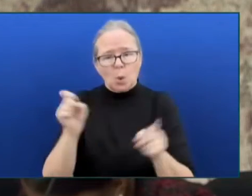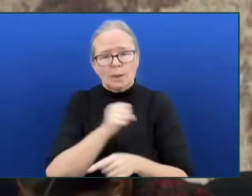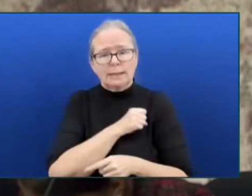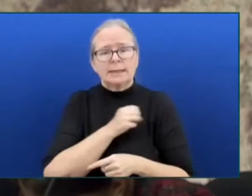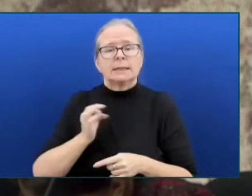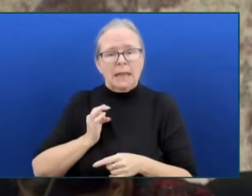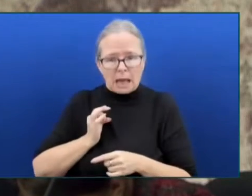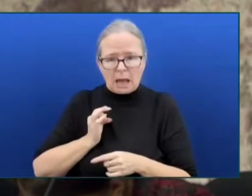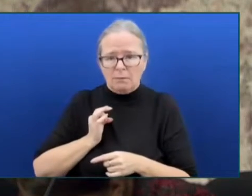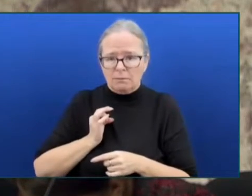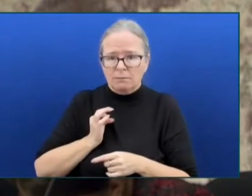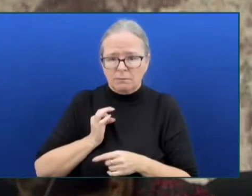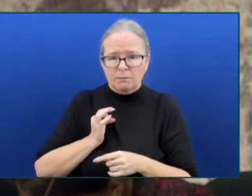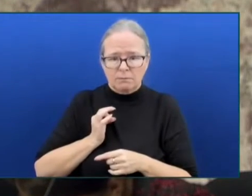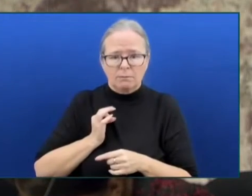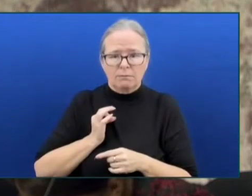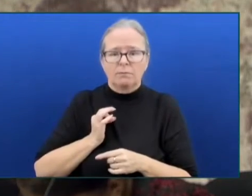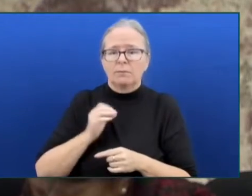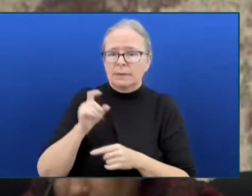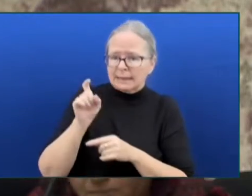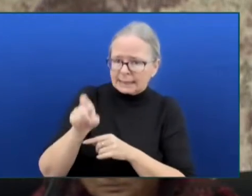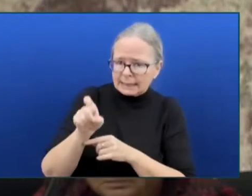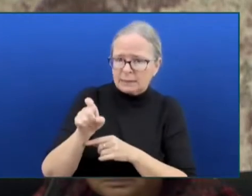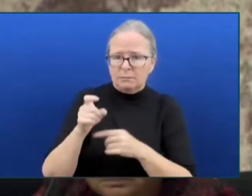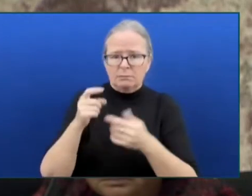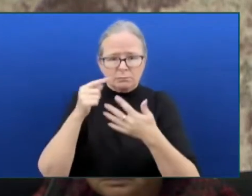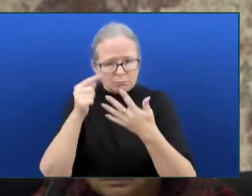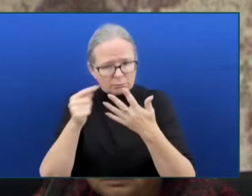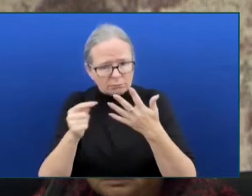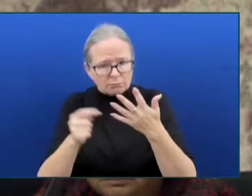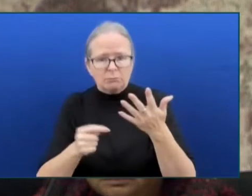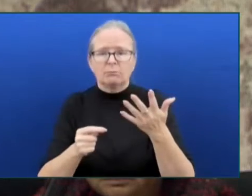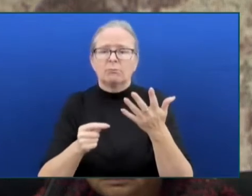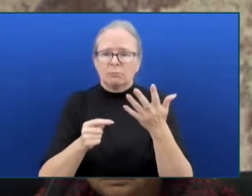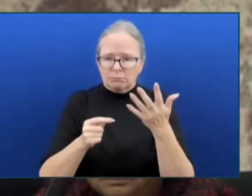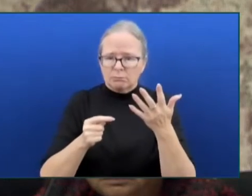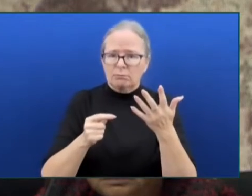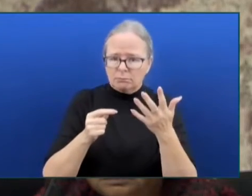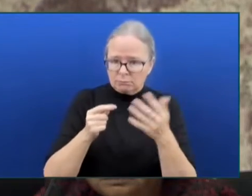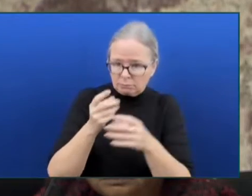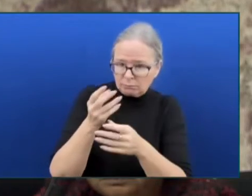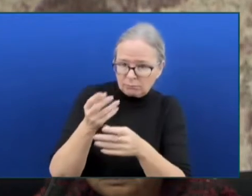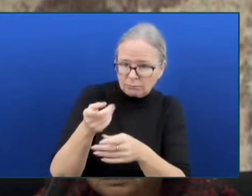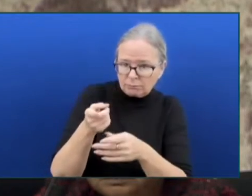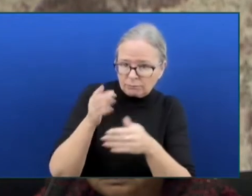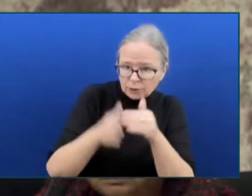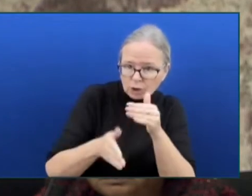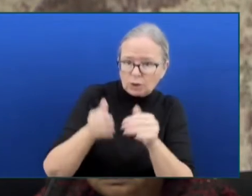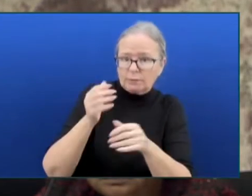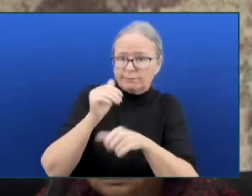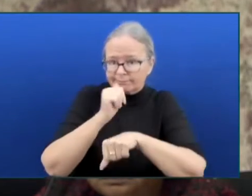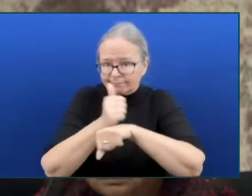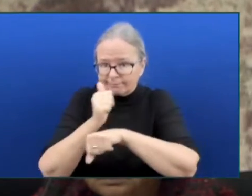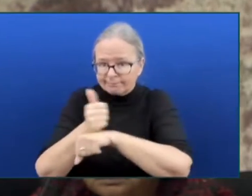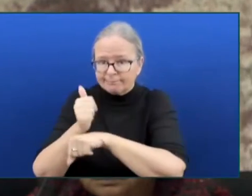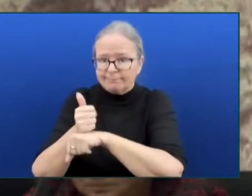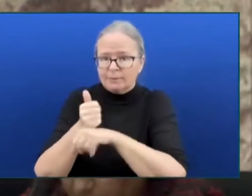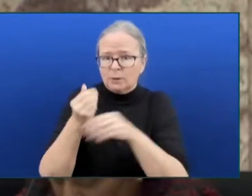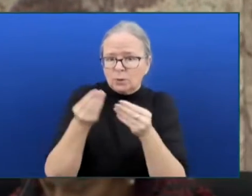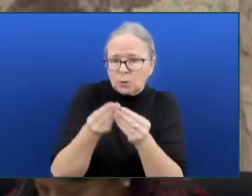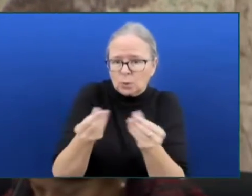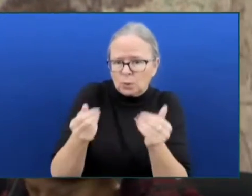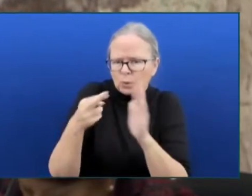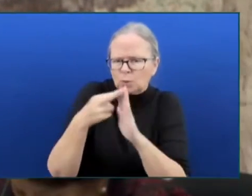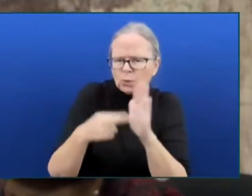changes and that the changes have been fully implemented and have put measures in that will do exactly that and will safeguard all children and